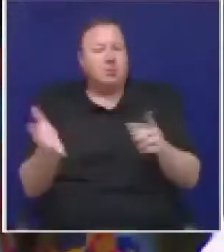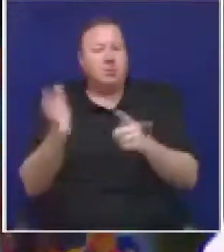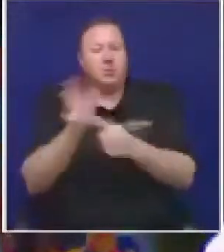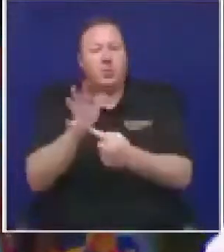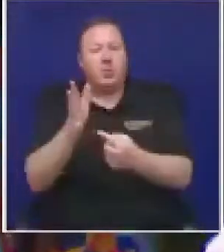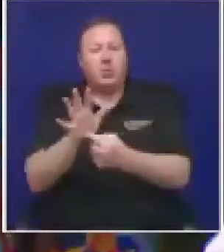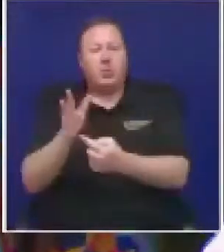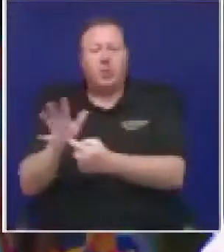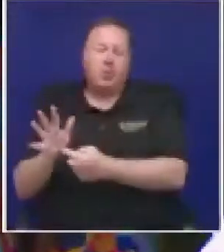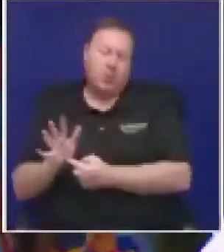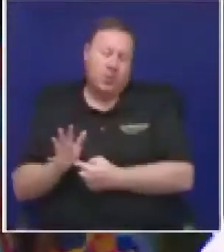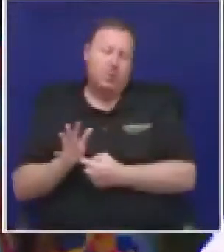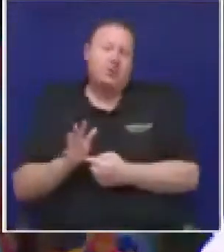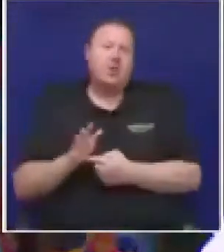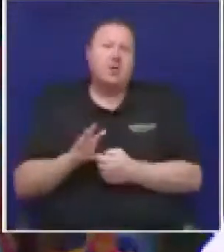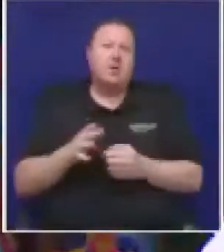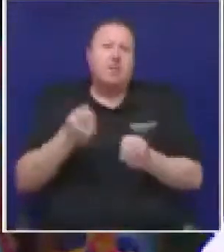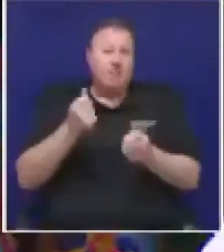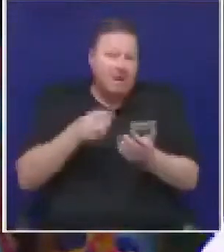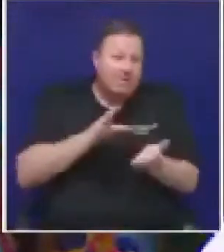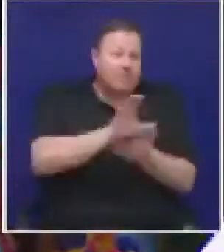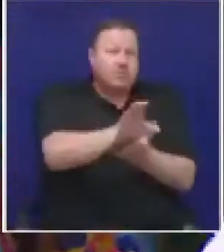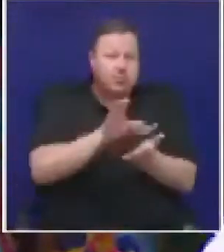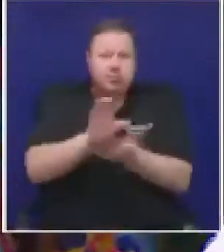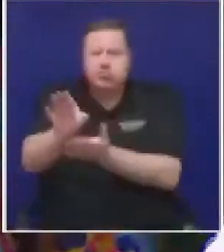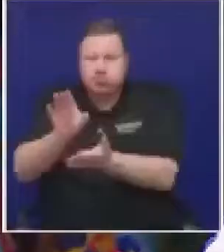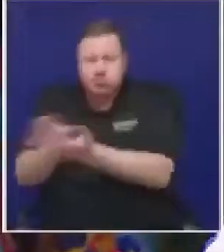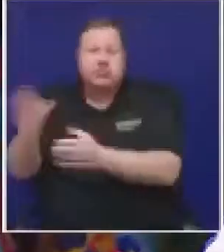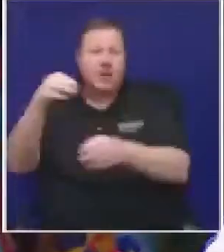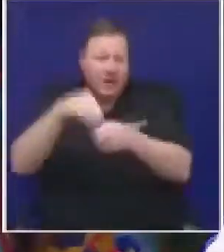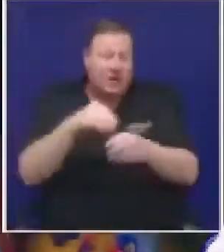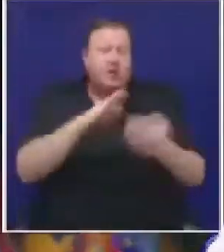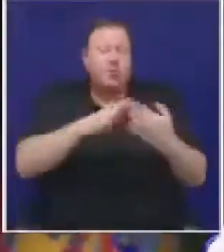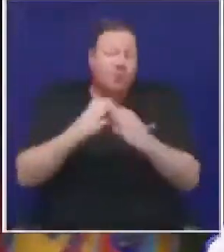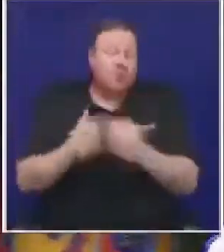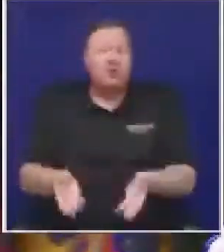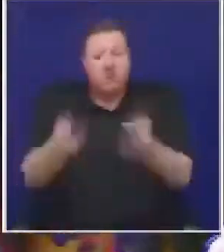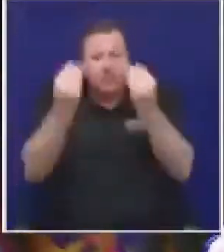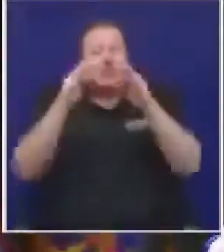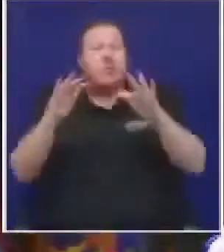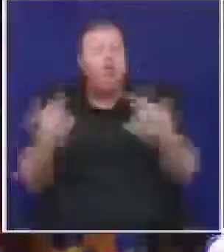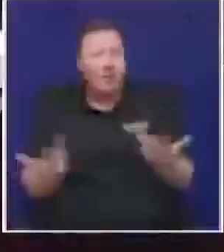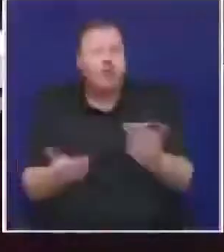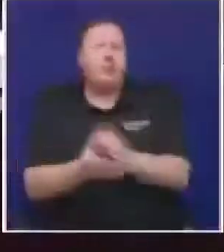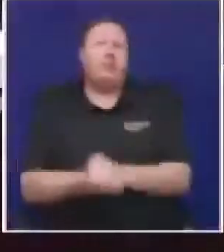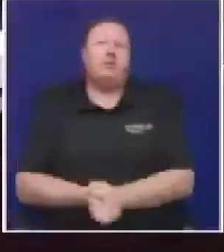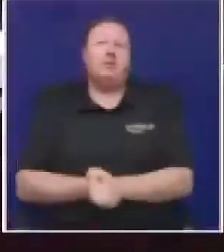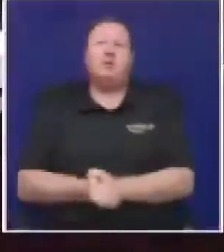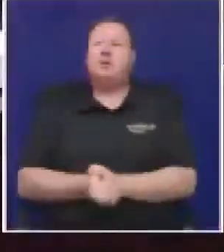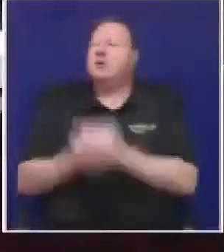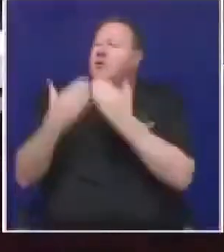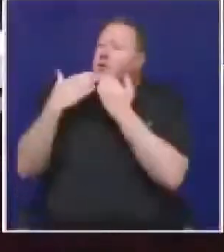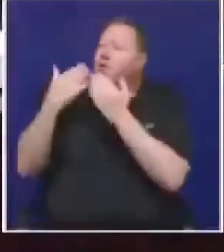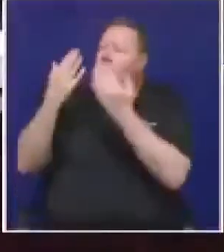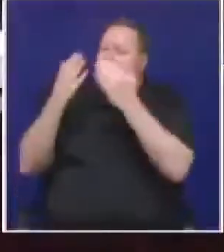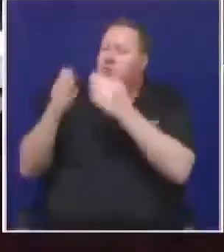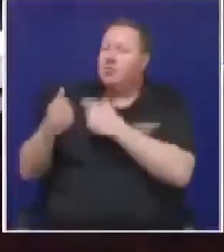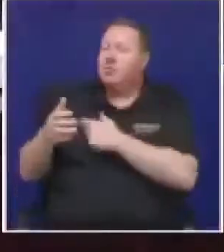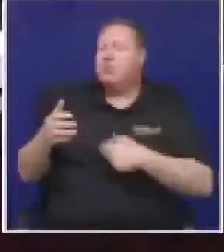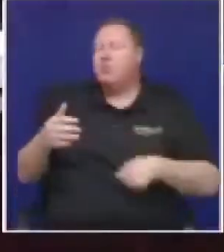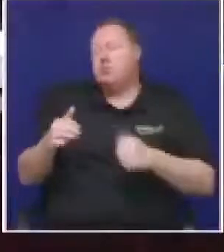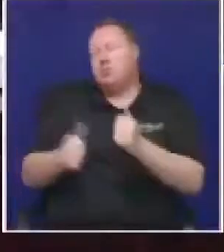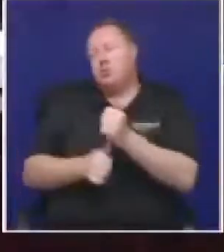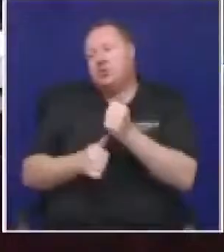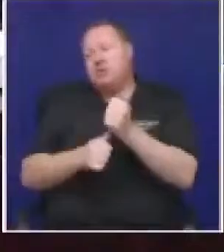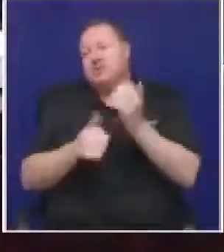local development actually reach communities and SMMEs? Thank you. Thank you, Honorable Deputy President. Thank you